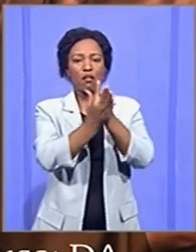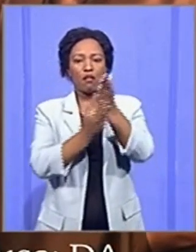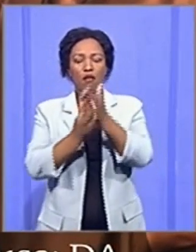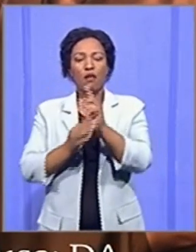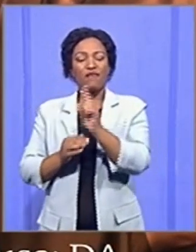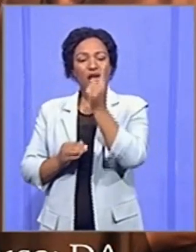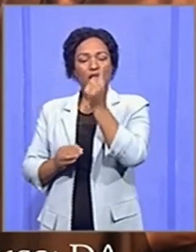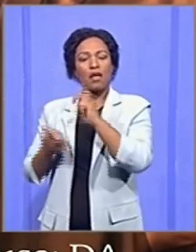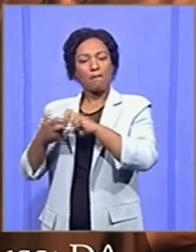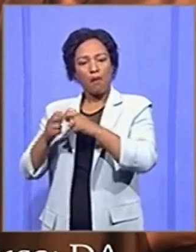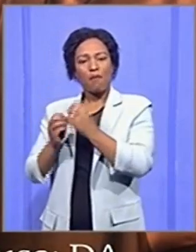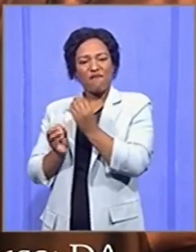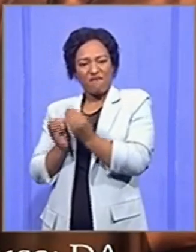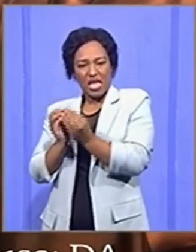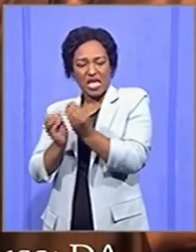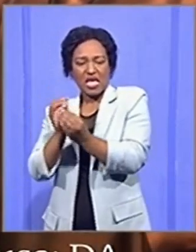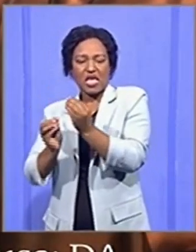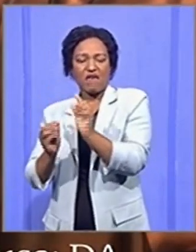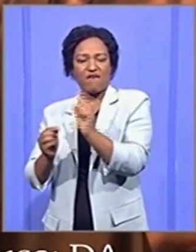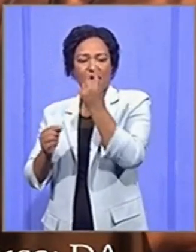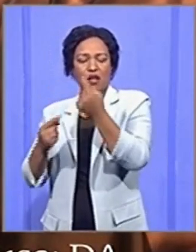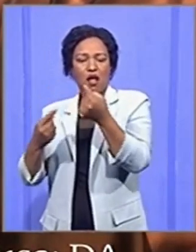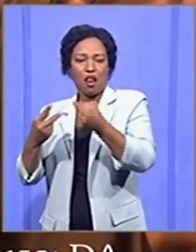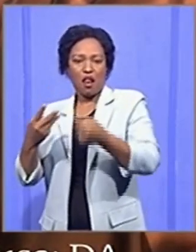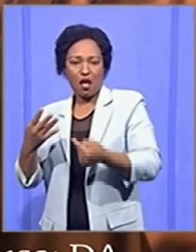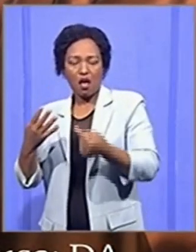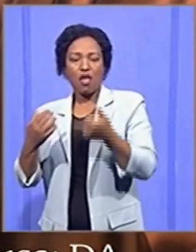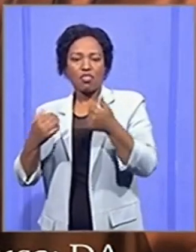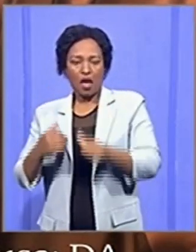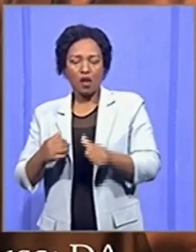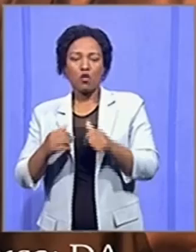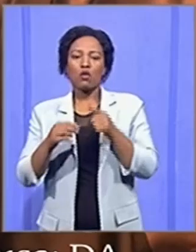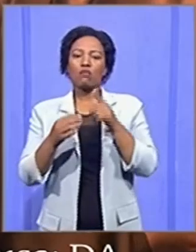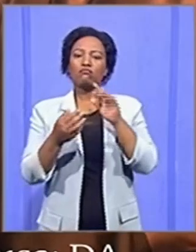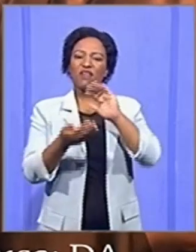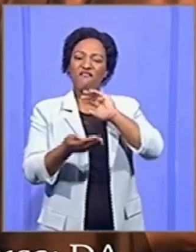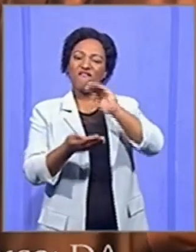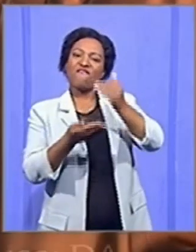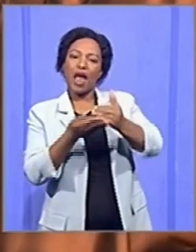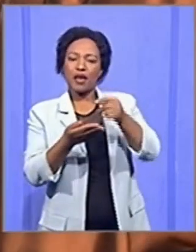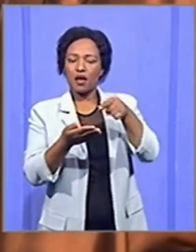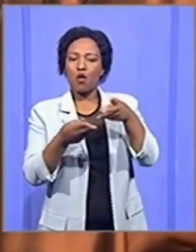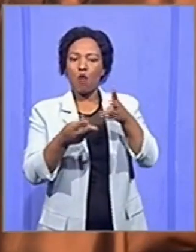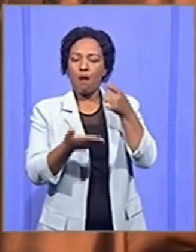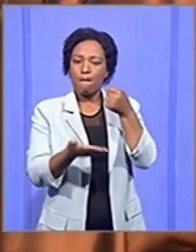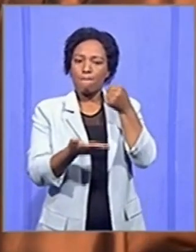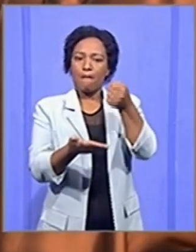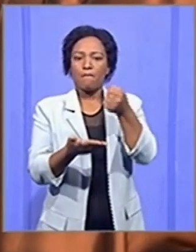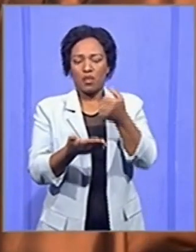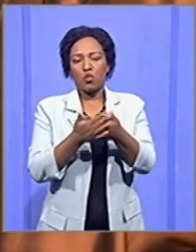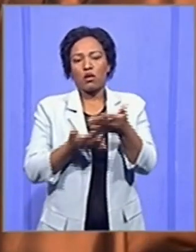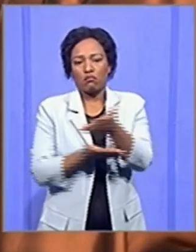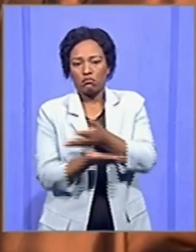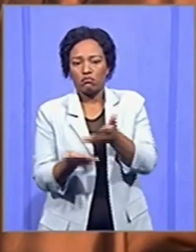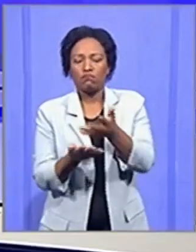those problems, and then you're going to have to talk about a funding model that we can then talk about.